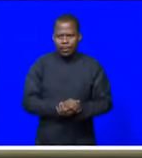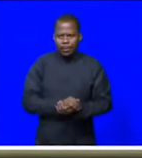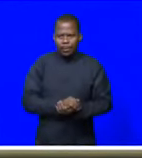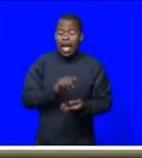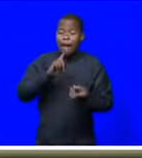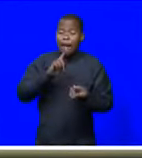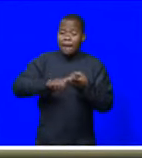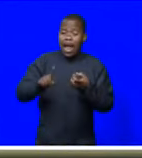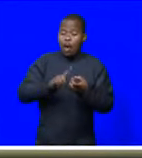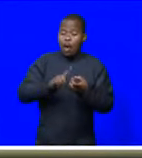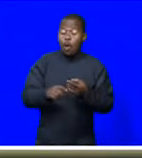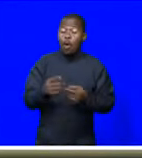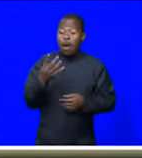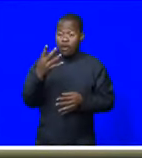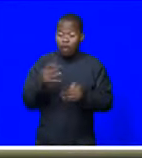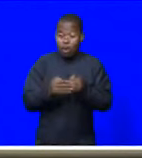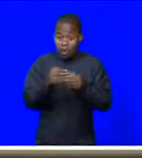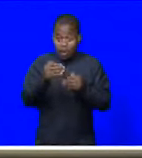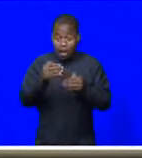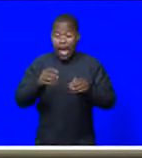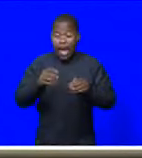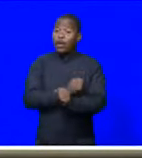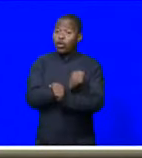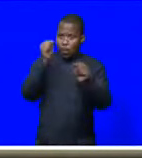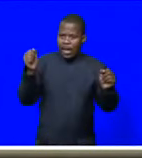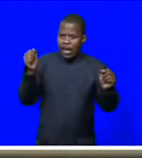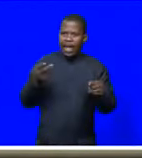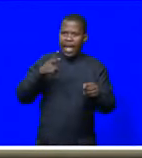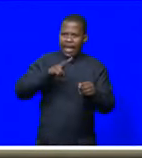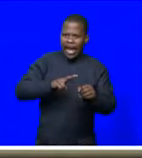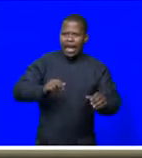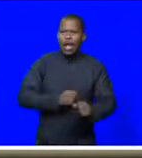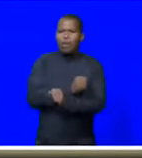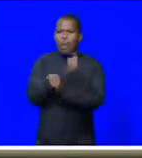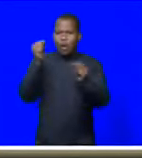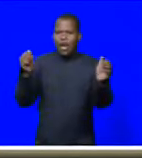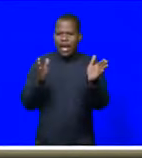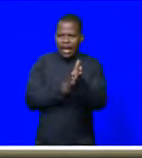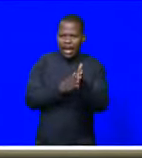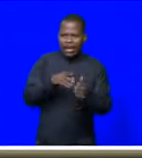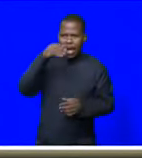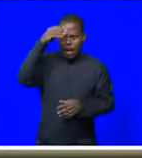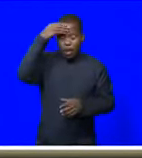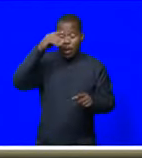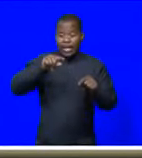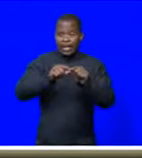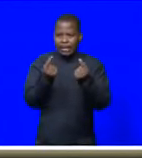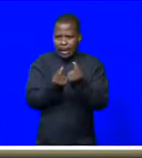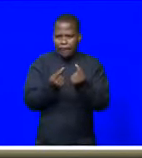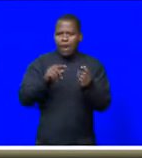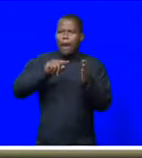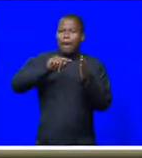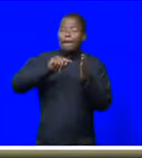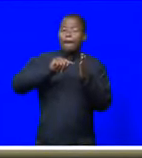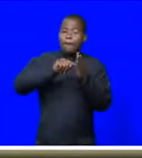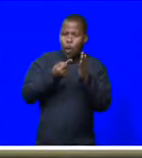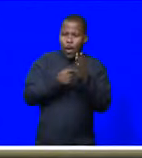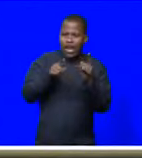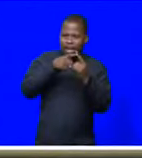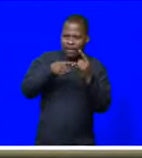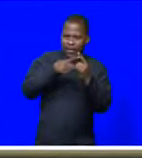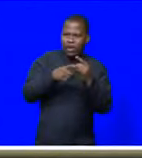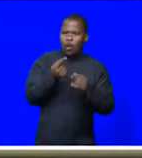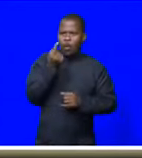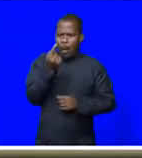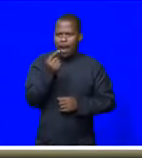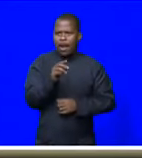you win 4 games, you won the league. If you beat Leopards, you go 1 point ahead. You win the next one, you still stay 1 point. You go the next one, you stay